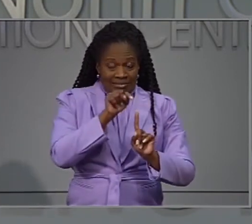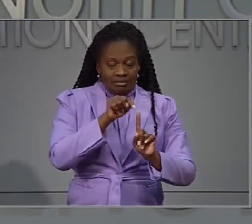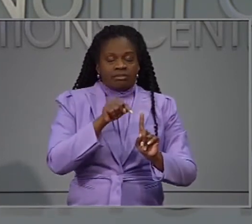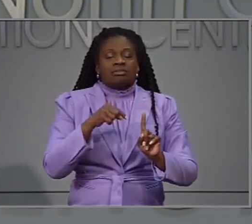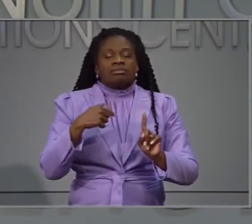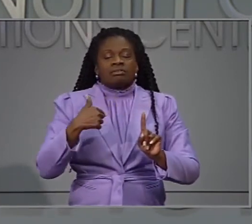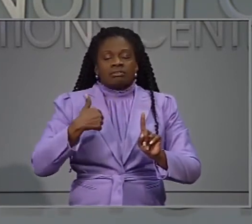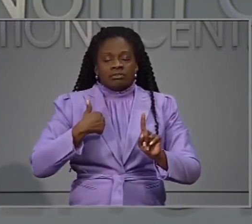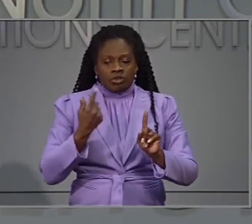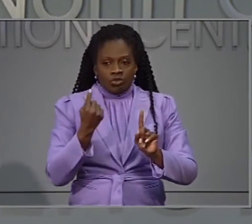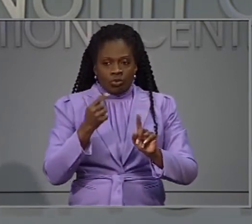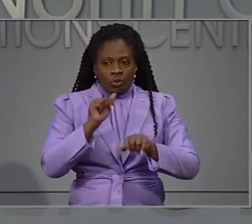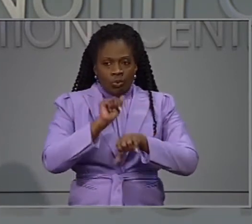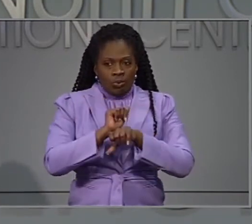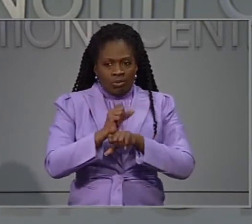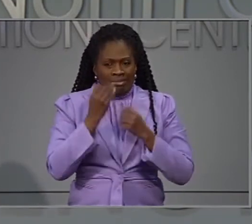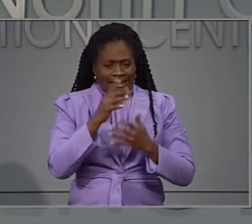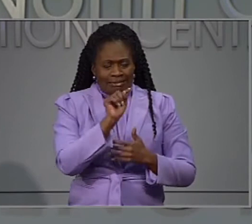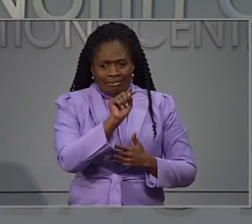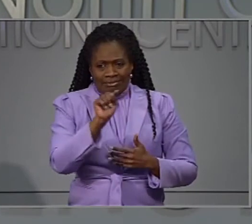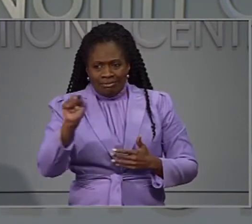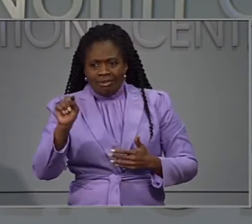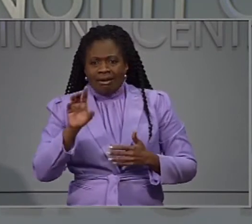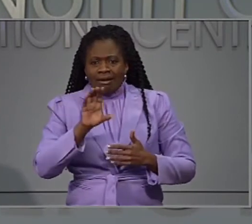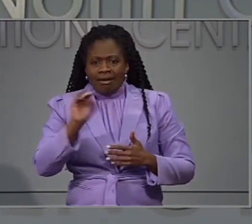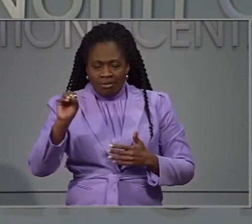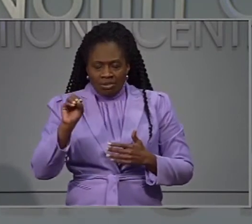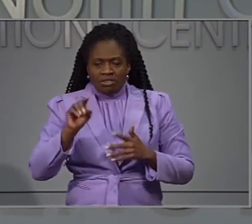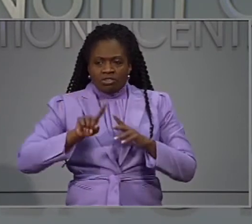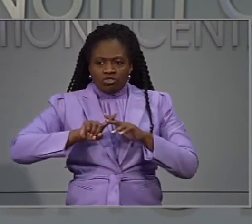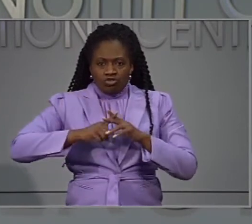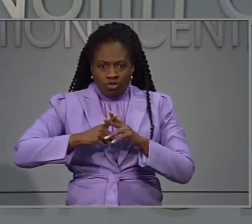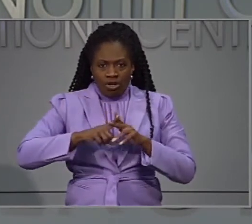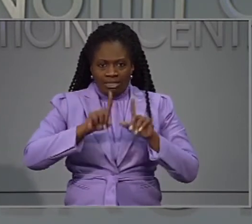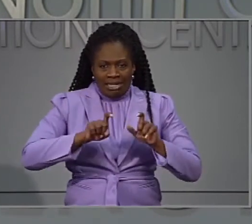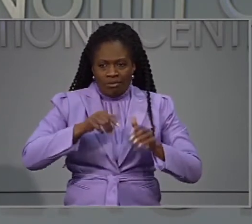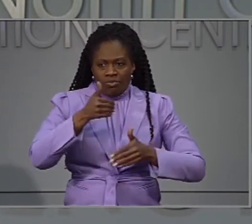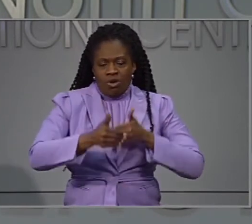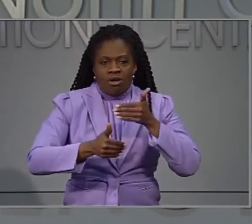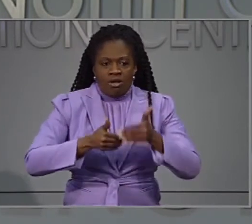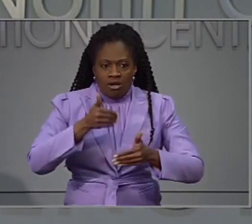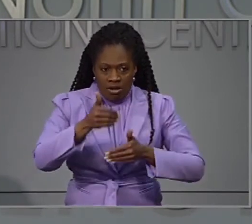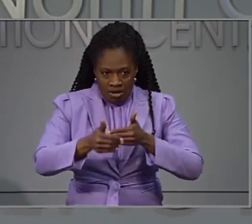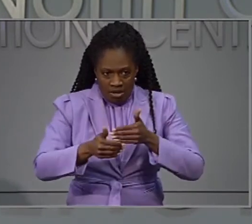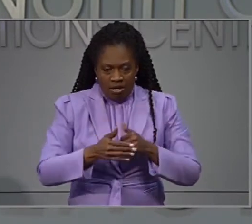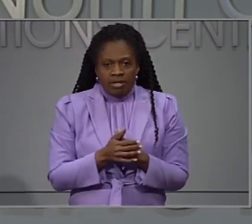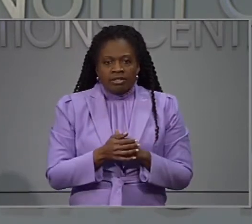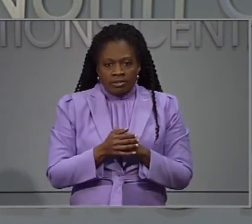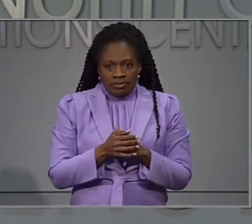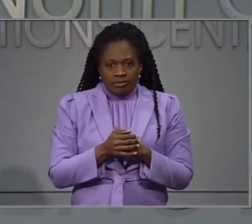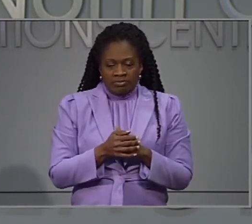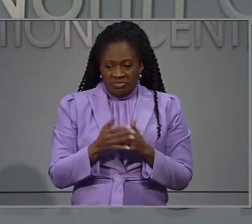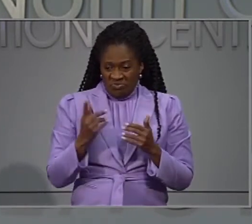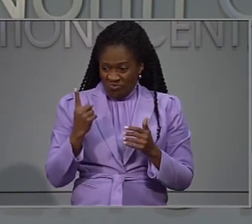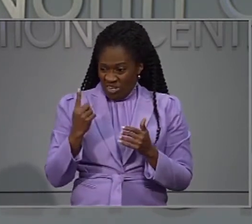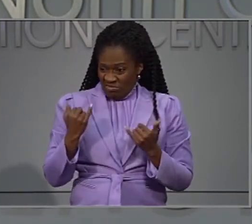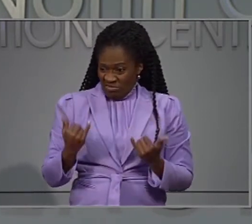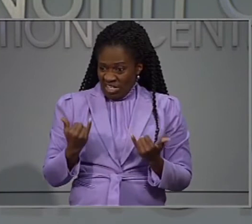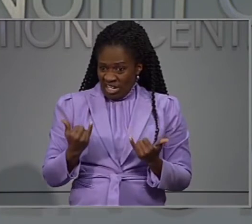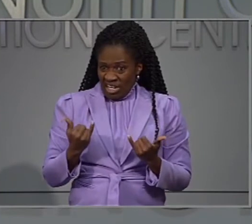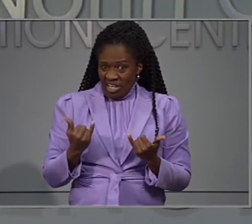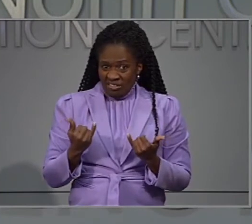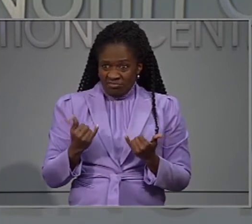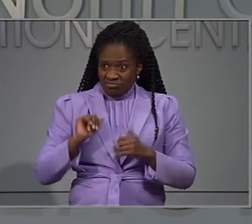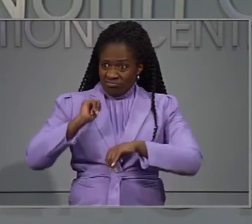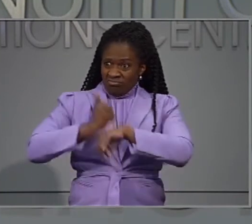are working with a number of companies that have started the testing process. One of those right here, headquartered in